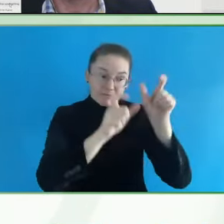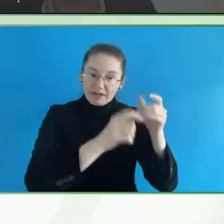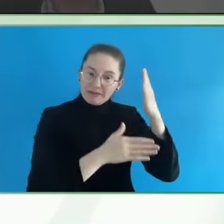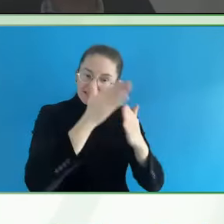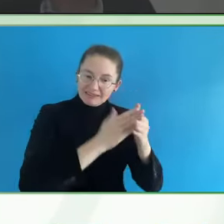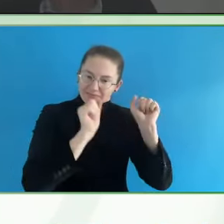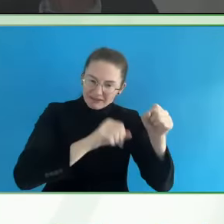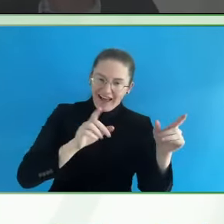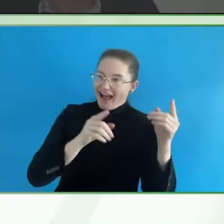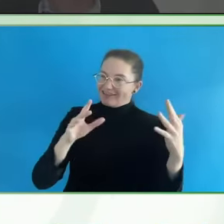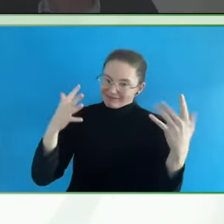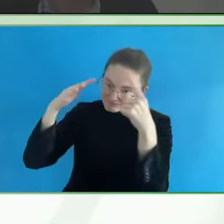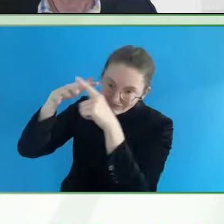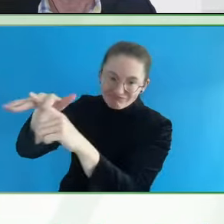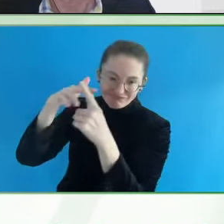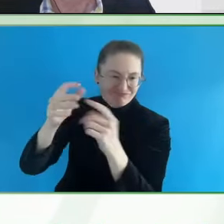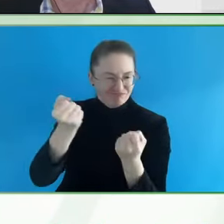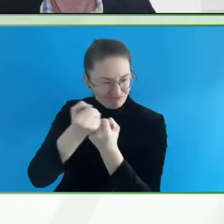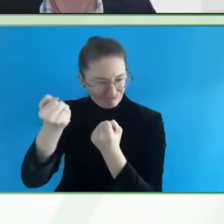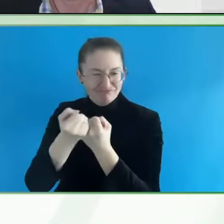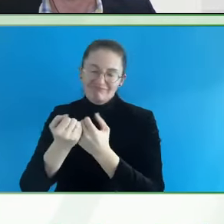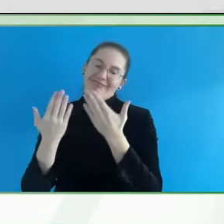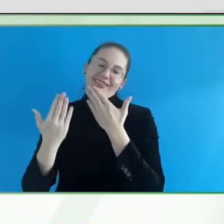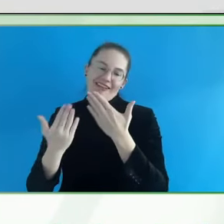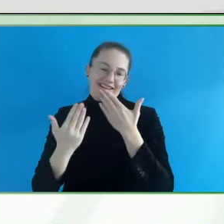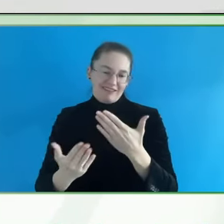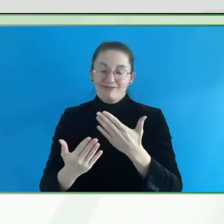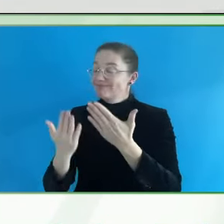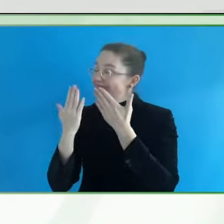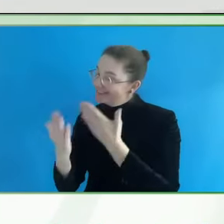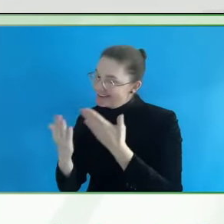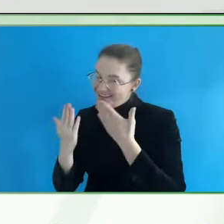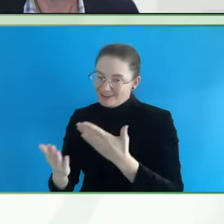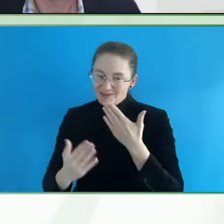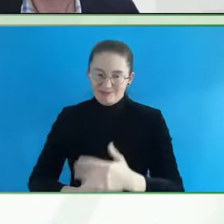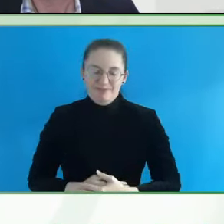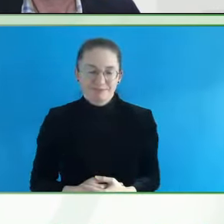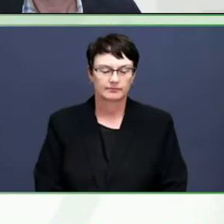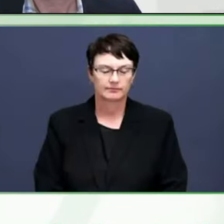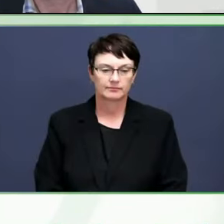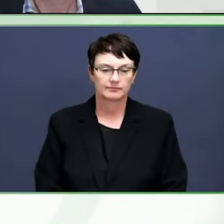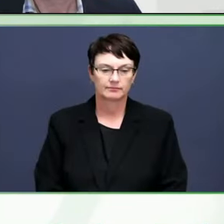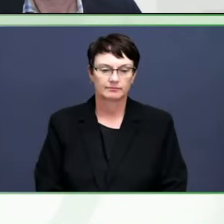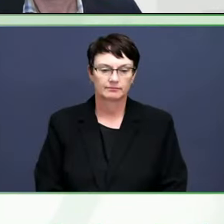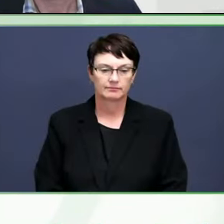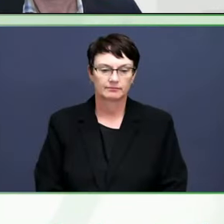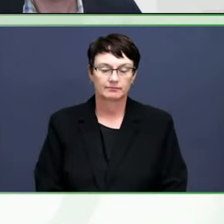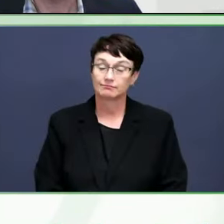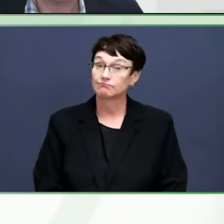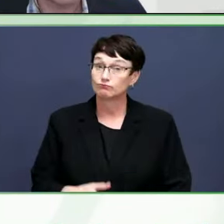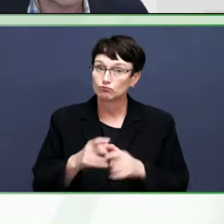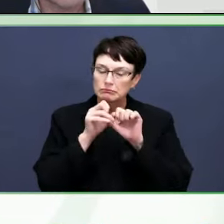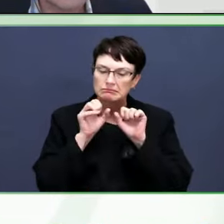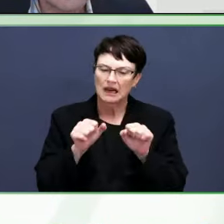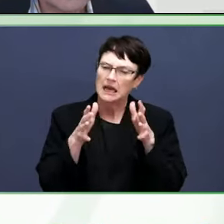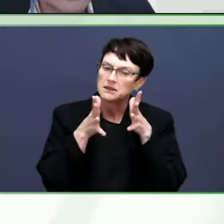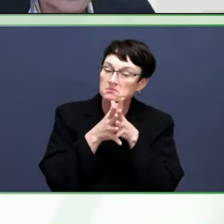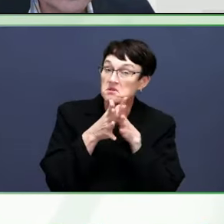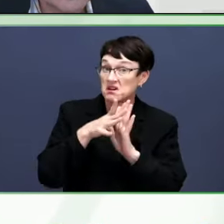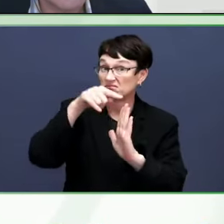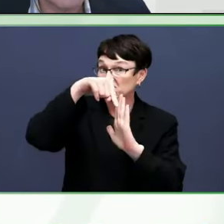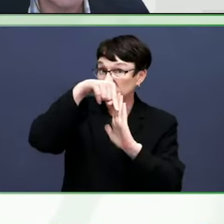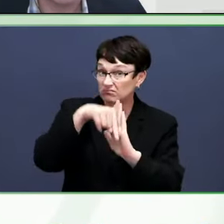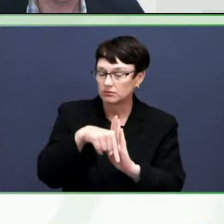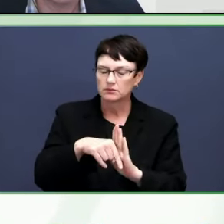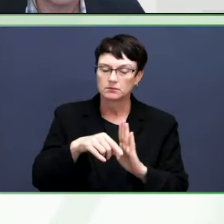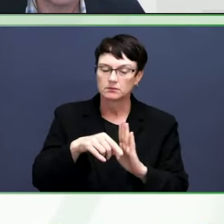first question you tackled a little bit in your presentation it already, but you could then elaborate a little bit on it. One of the provisions of the